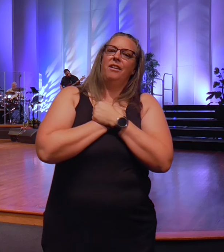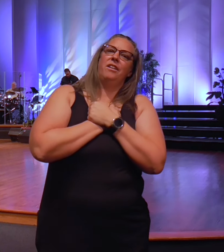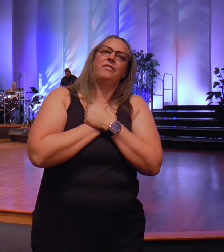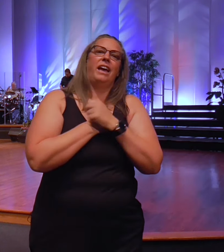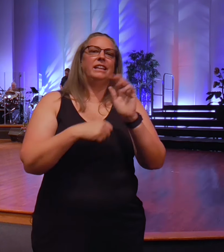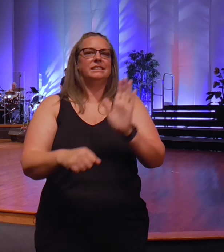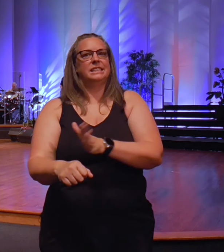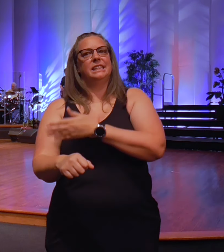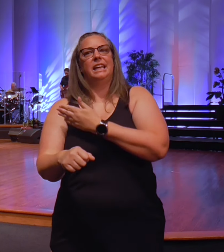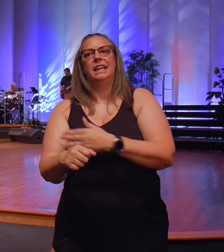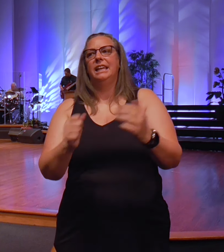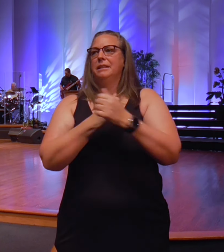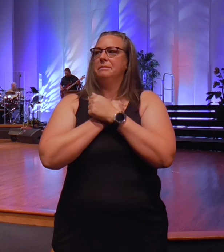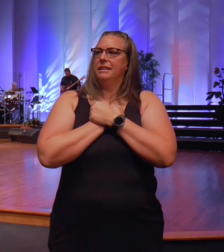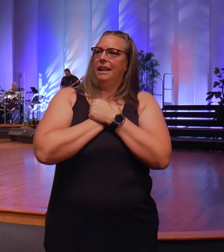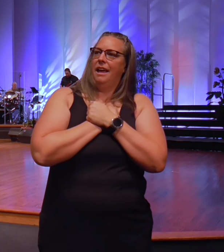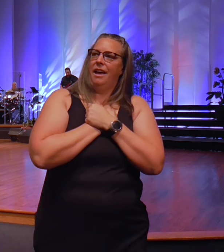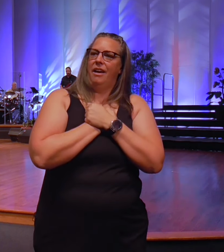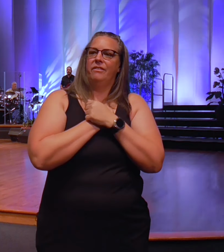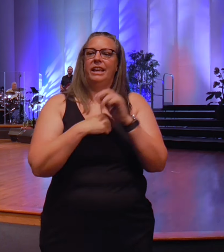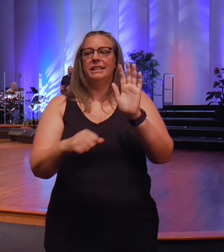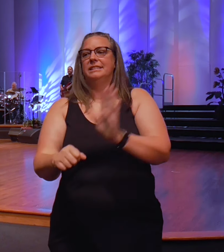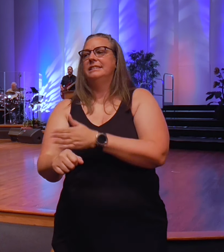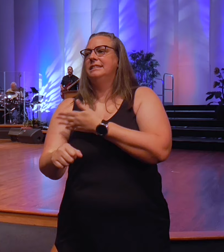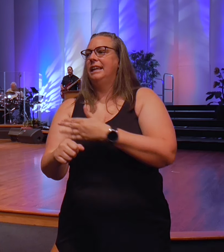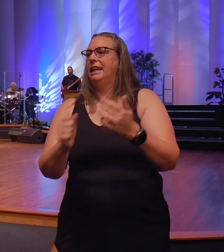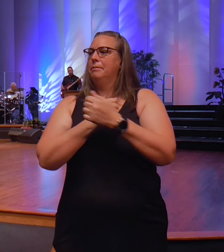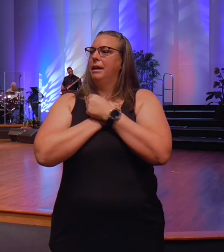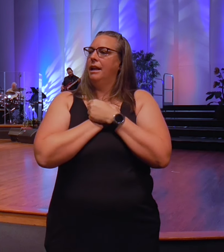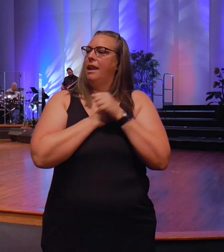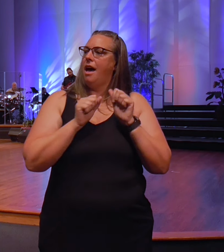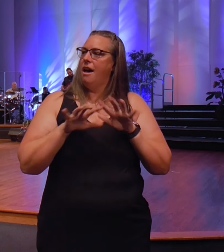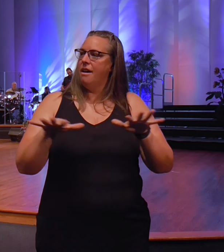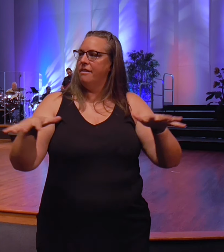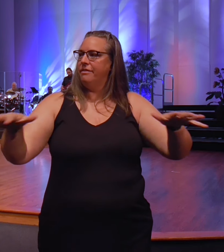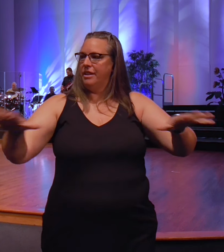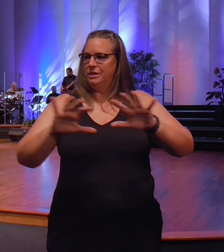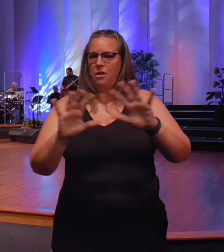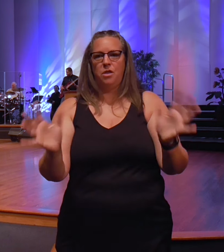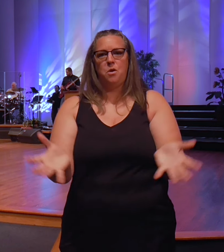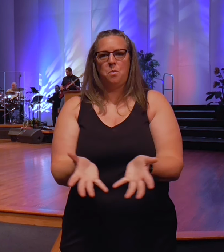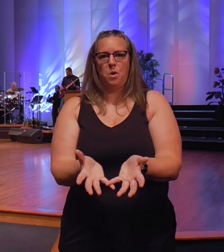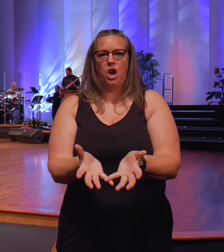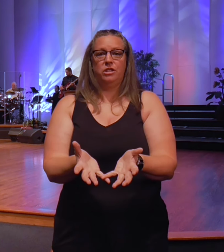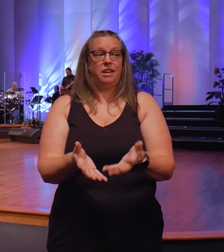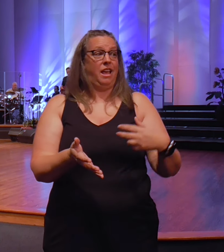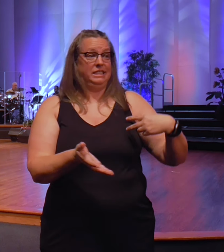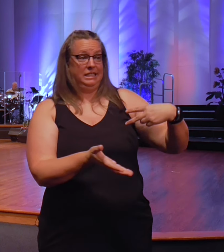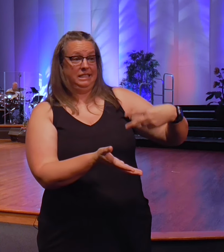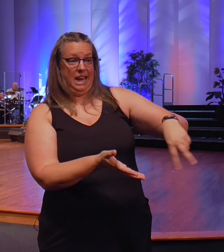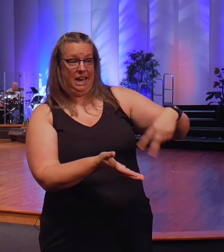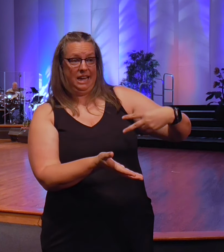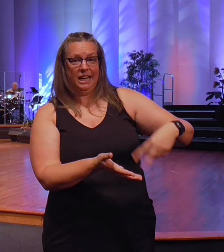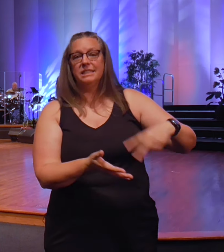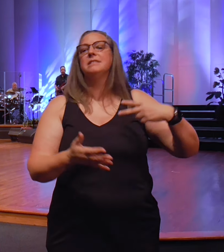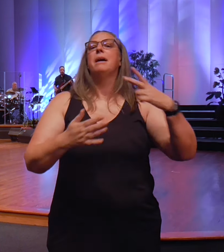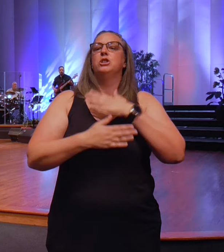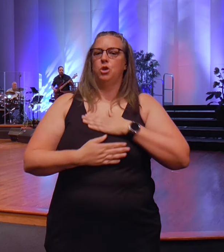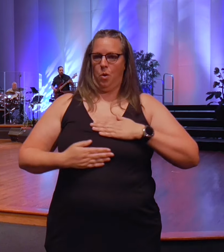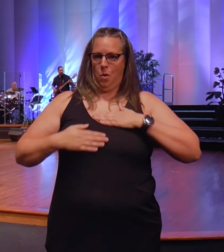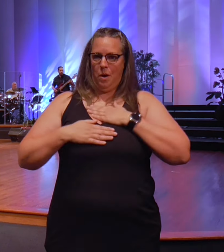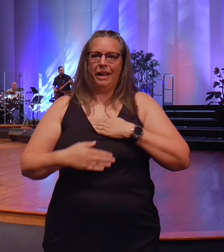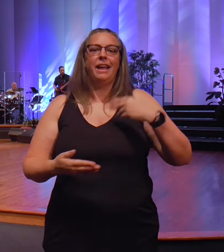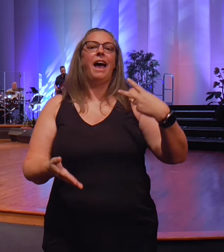love. I sing my love. I sing my love into the world. I dance my joy. I dance